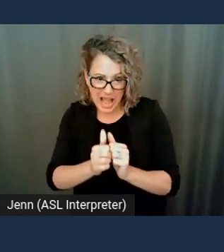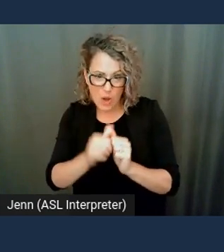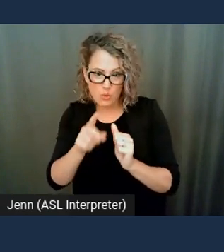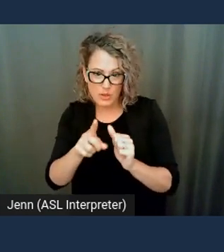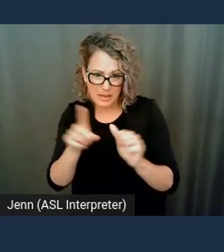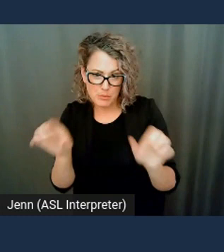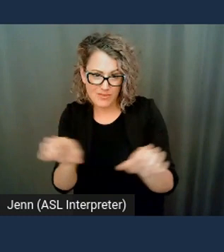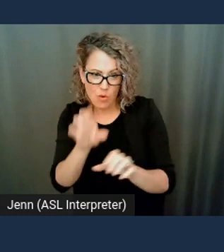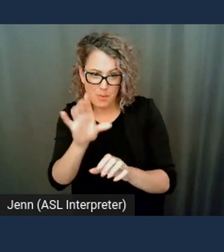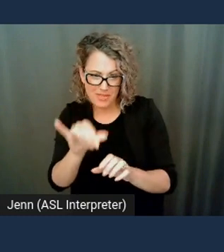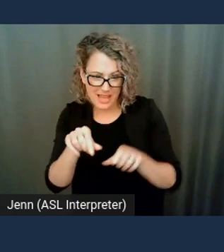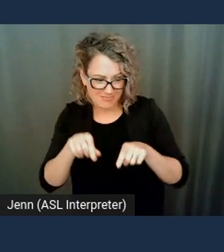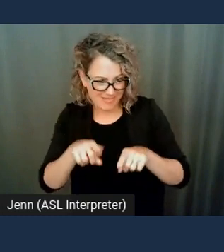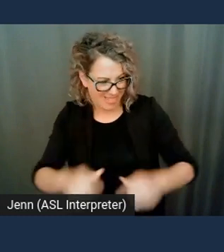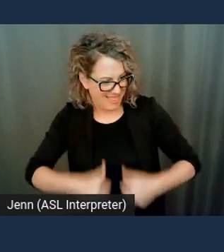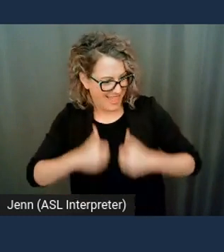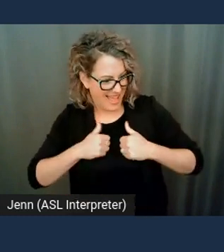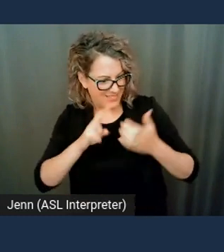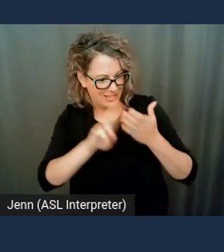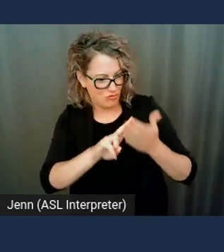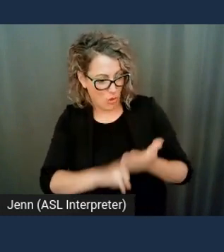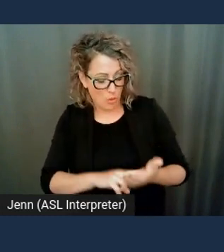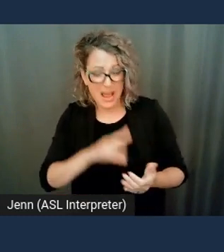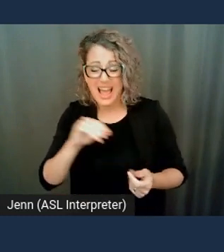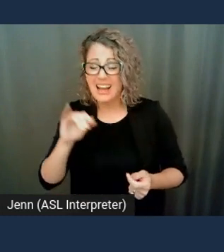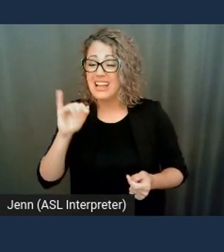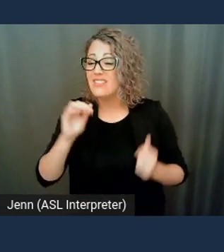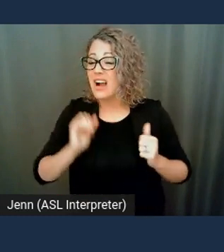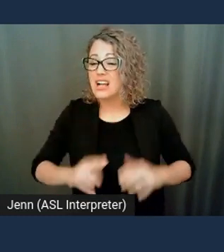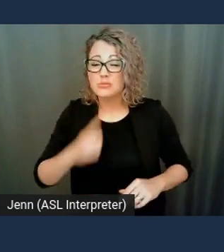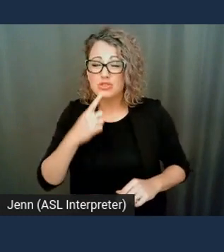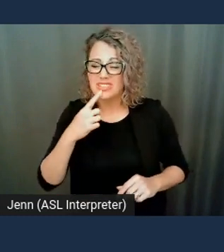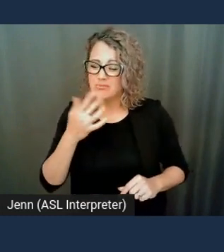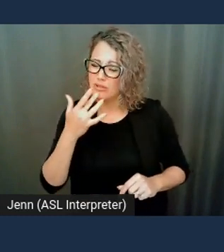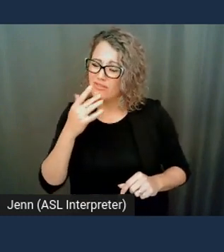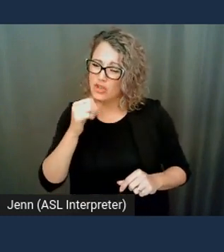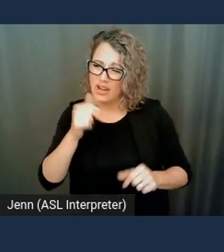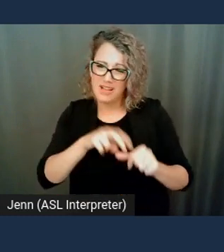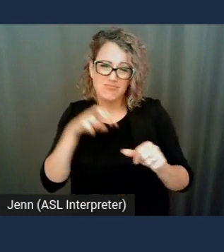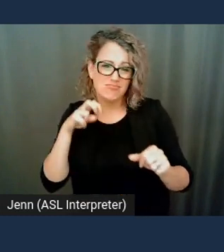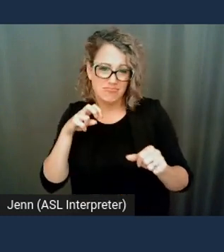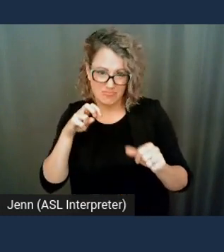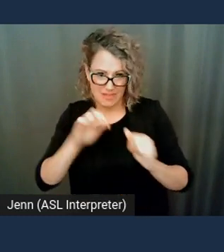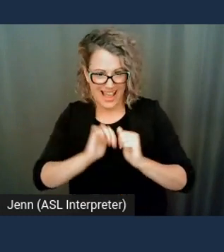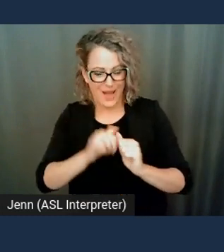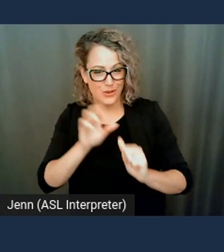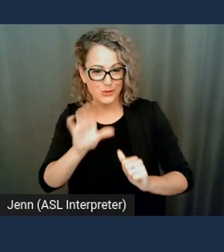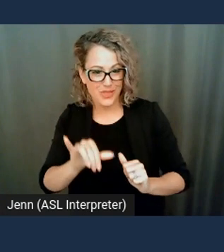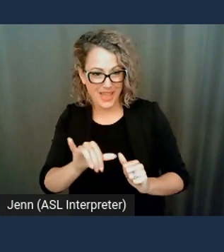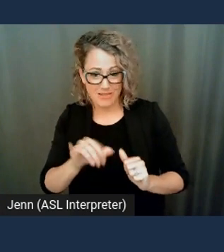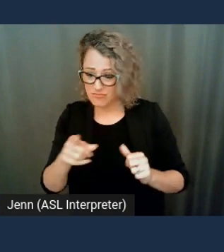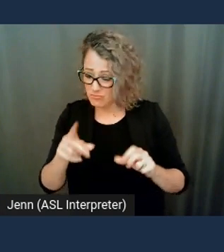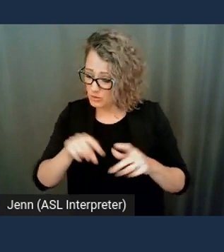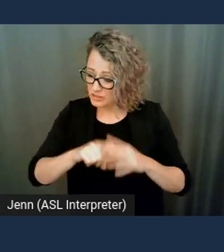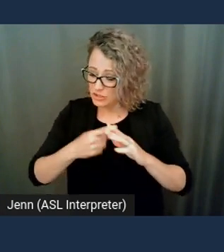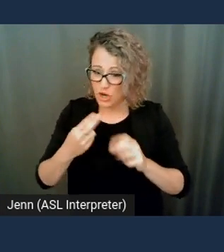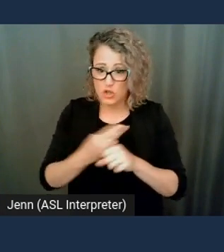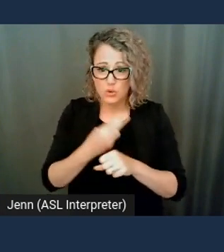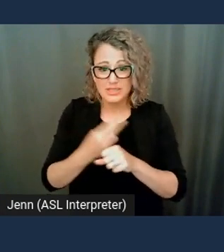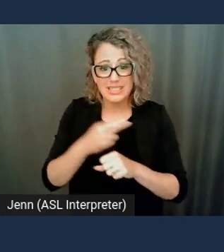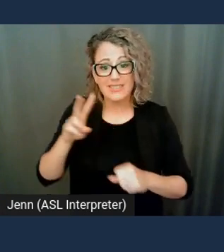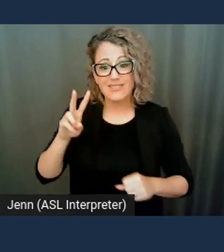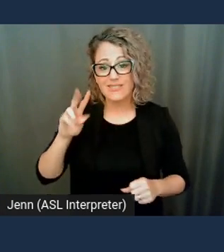can opt out if the customer chooses not to enroll in this service. And you can start using Voice ID for your Amazon